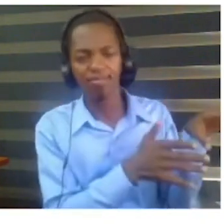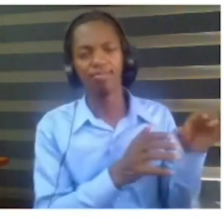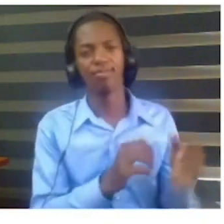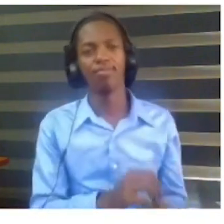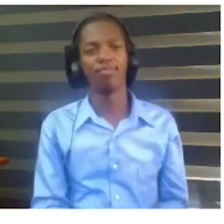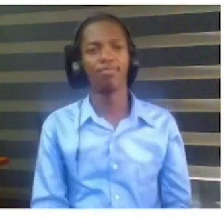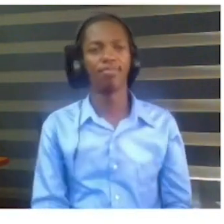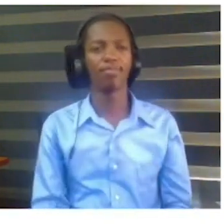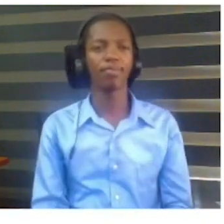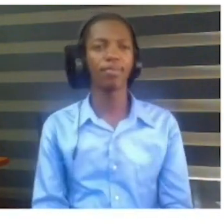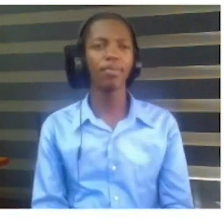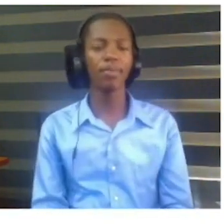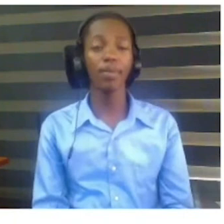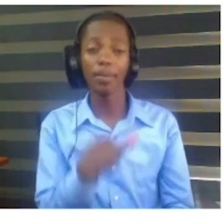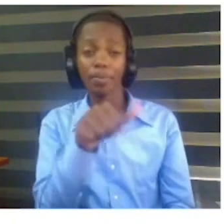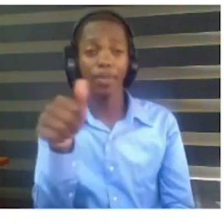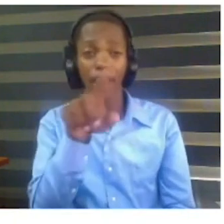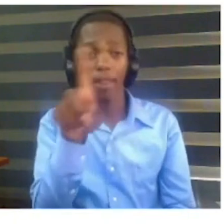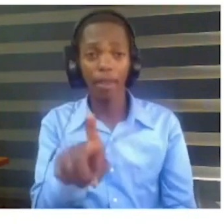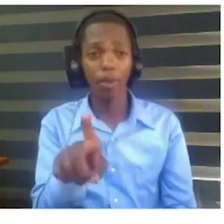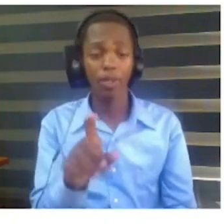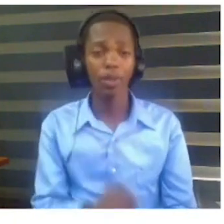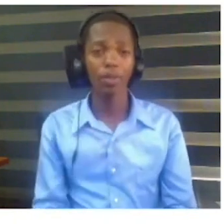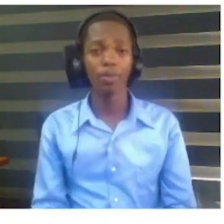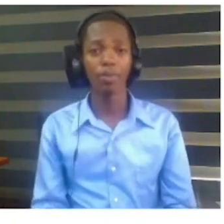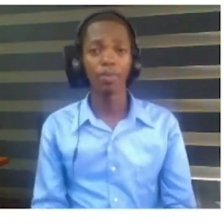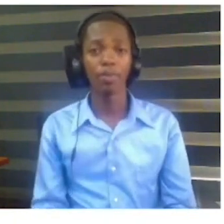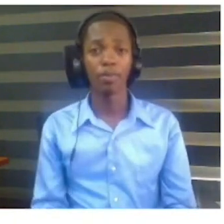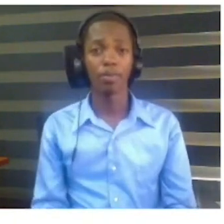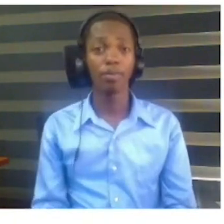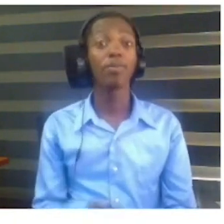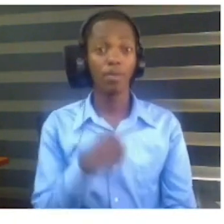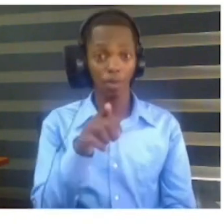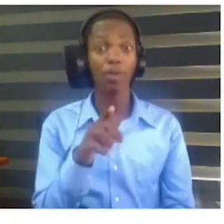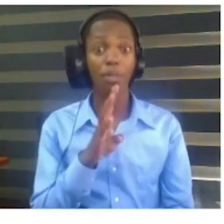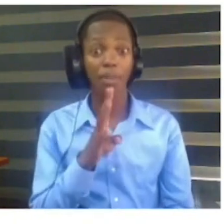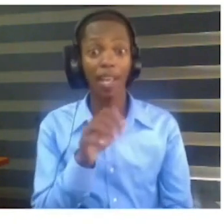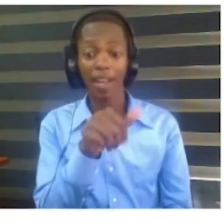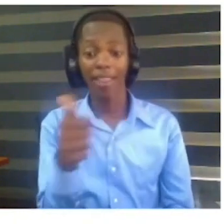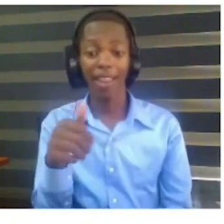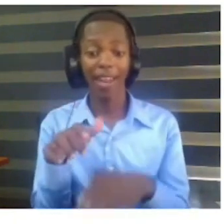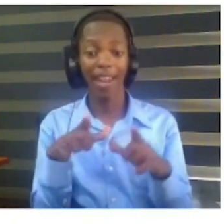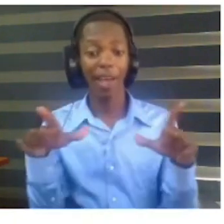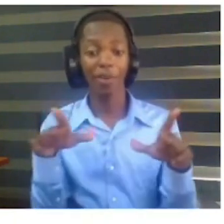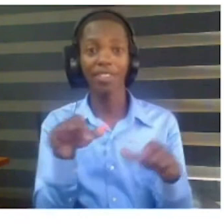Okay, great. Another question we have for you is, do you speak another language other than English?